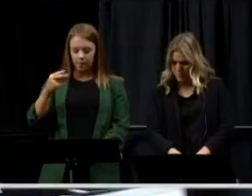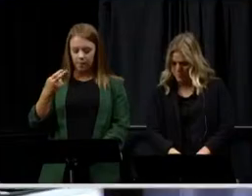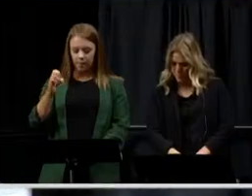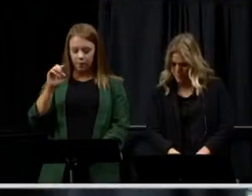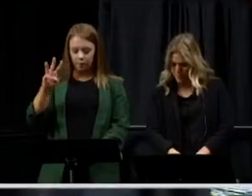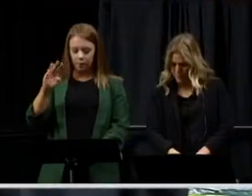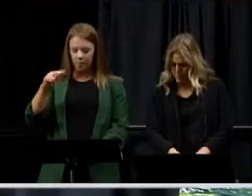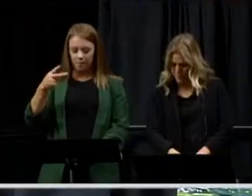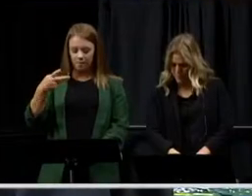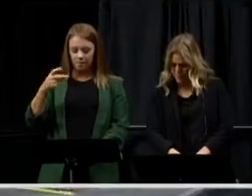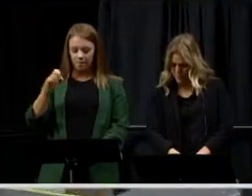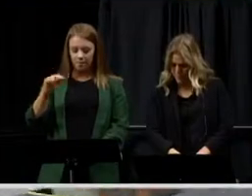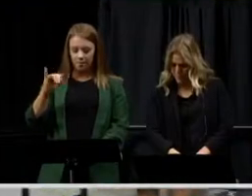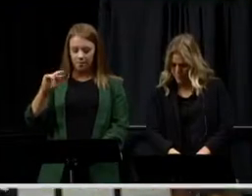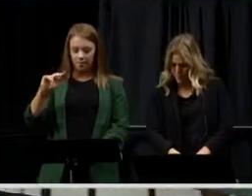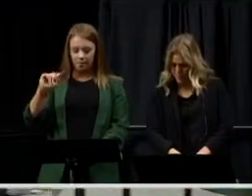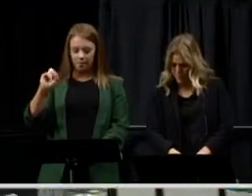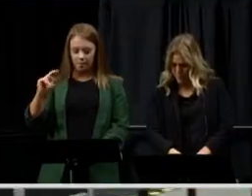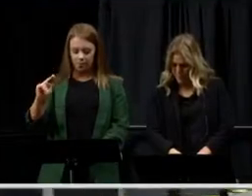Gene Pennington.